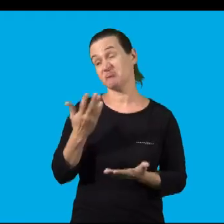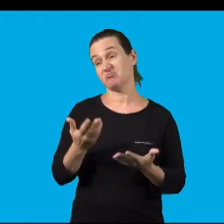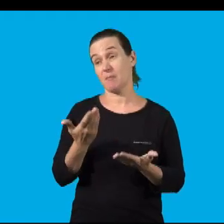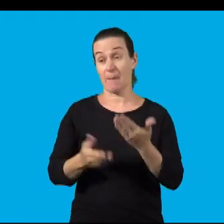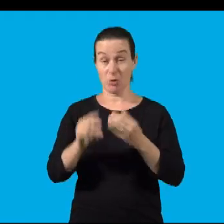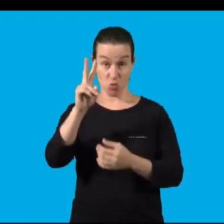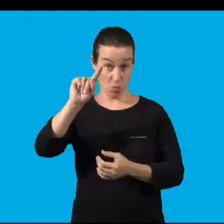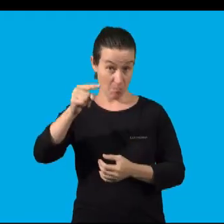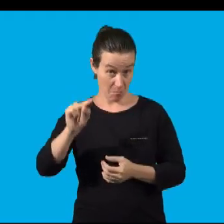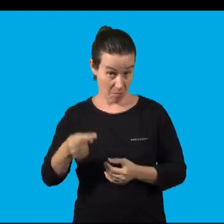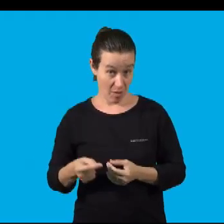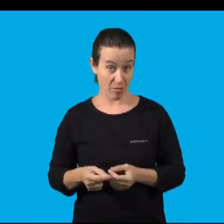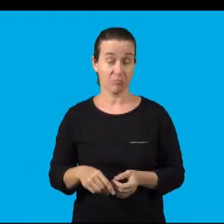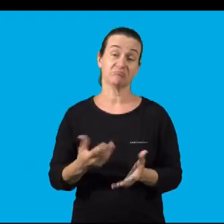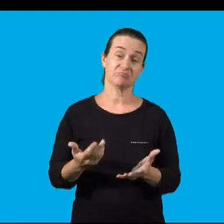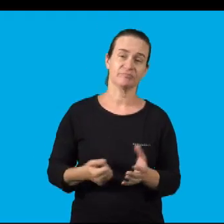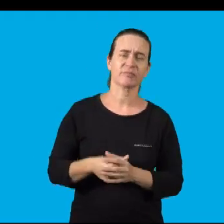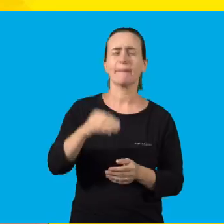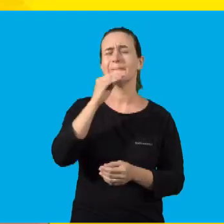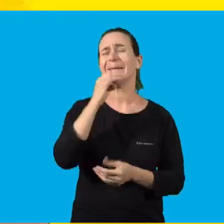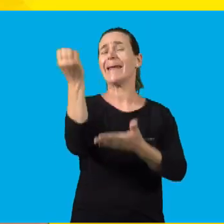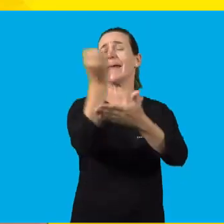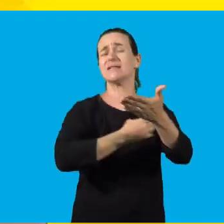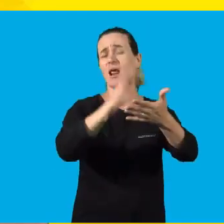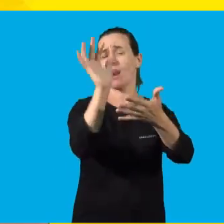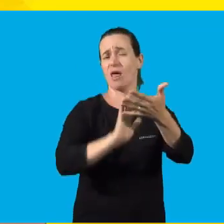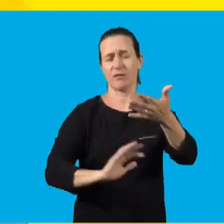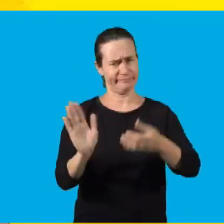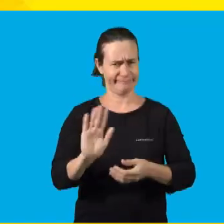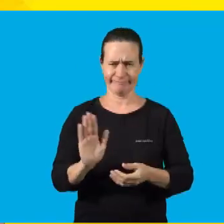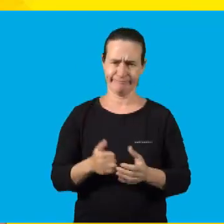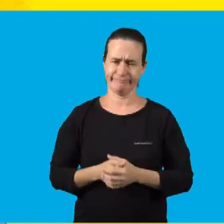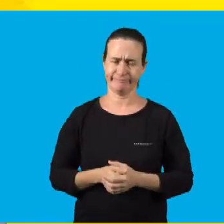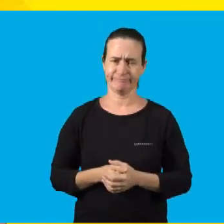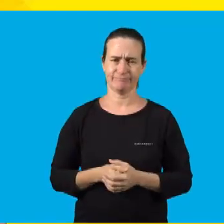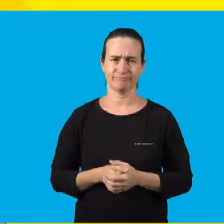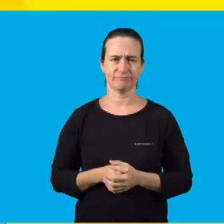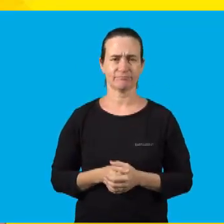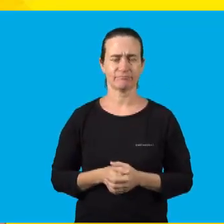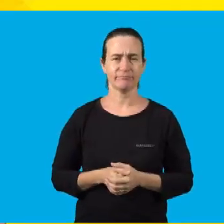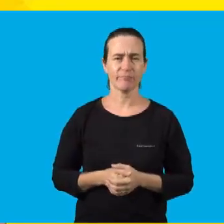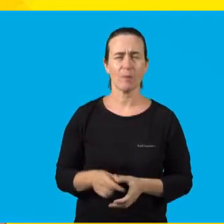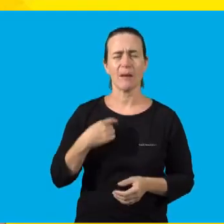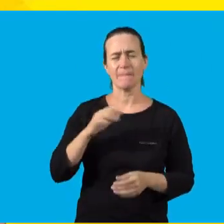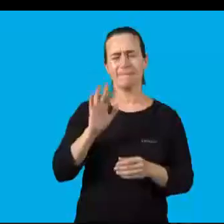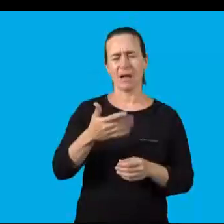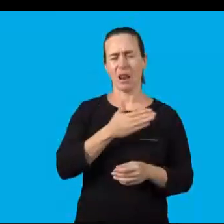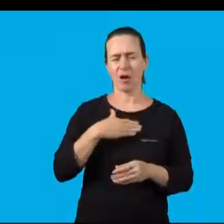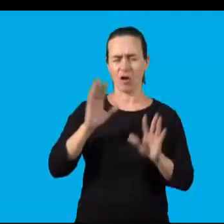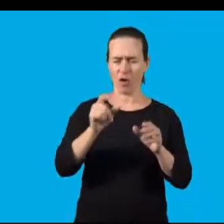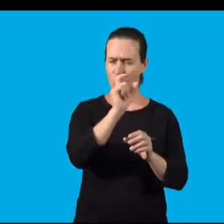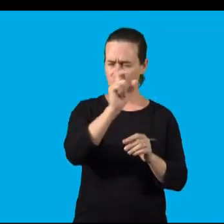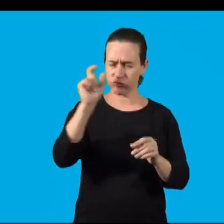So if it's asking for 2 marks, do not write an essay. Do not produce a heavily